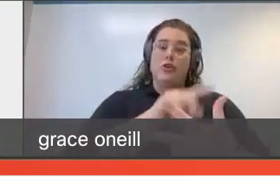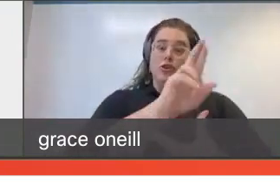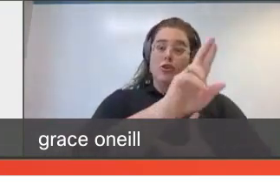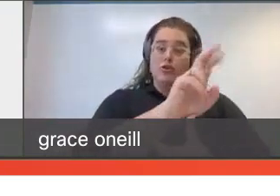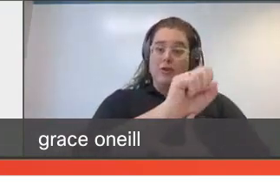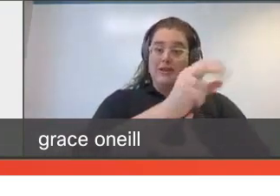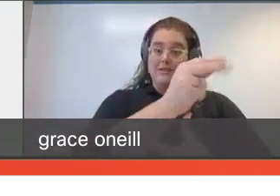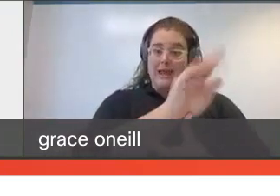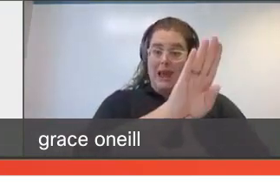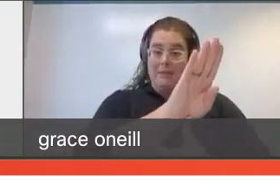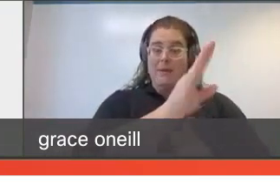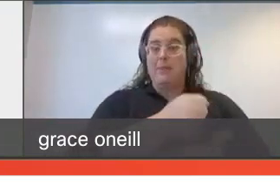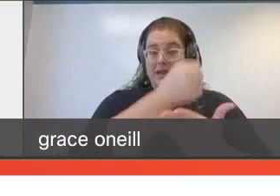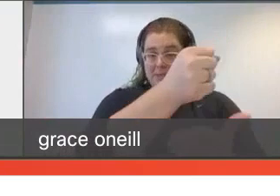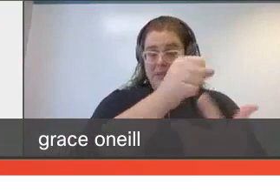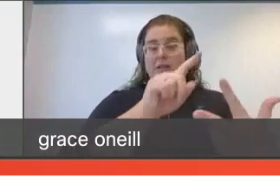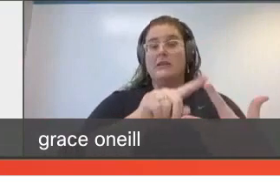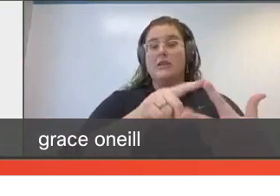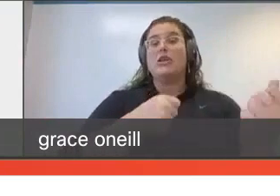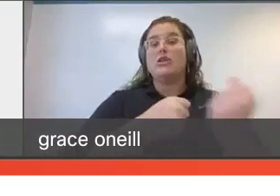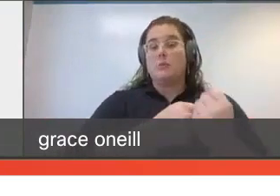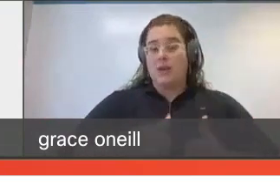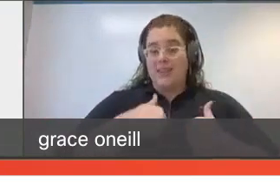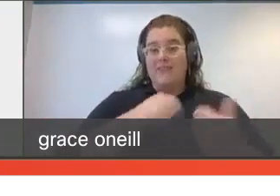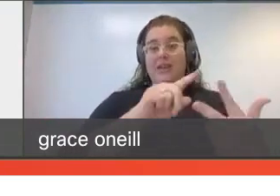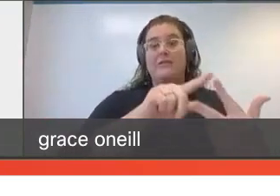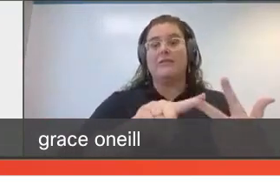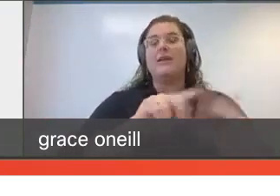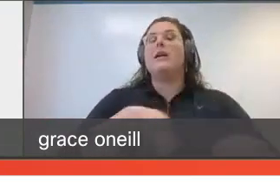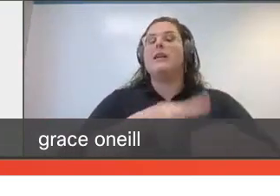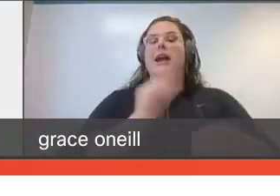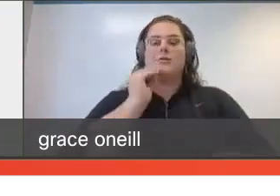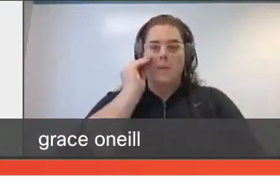placement, 1 person in supported living, and 1 person in a natural home.